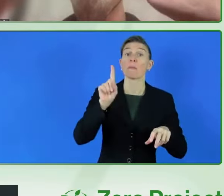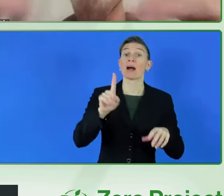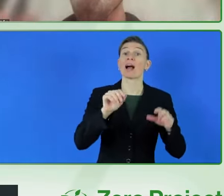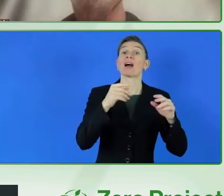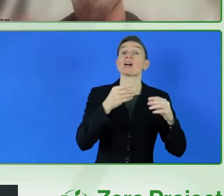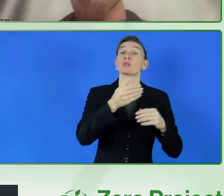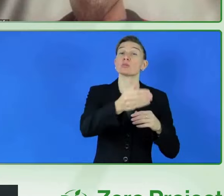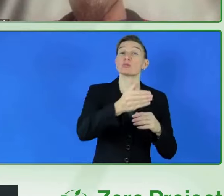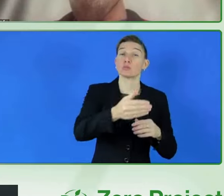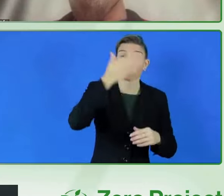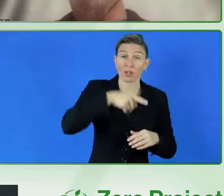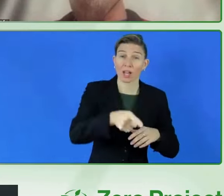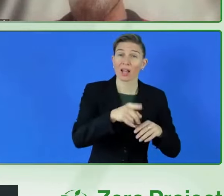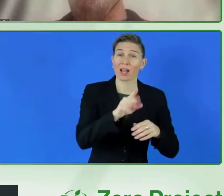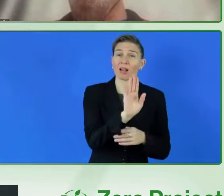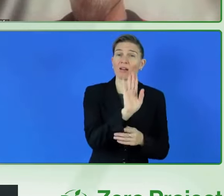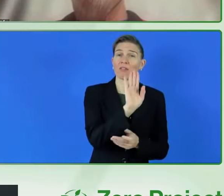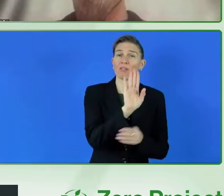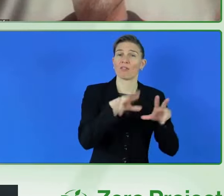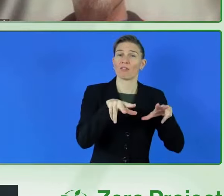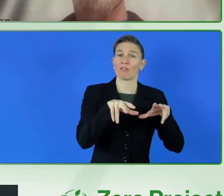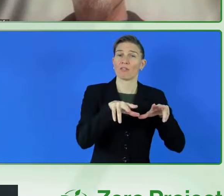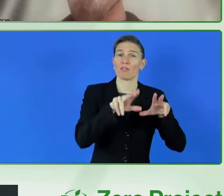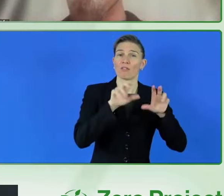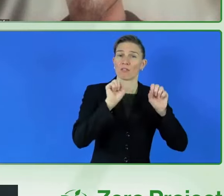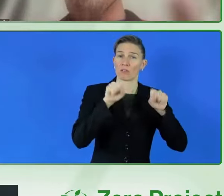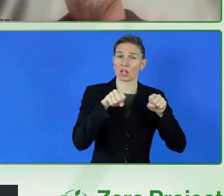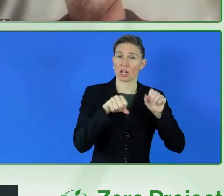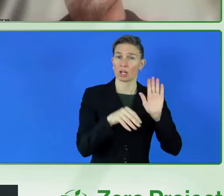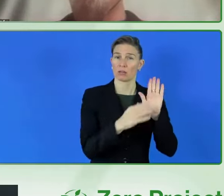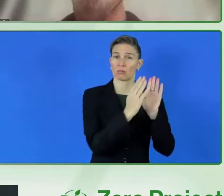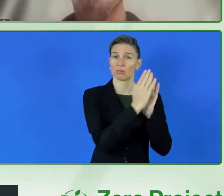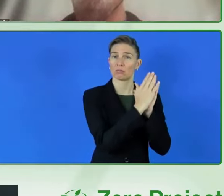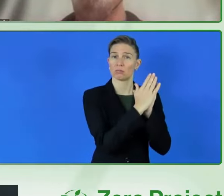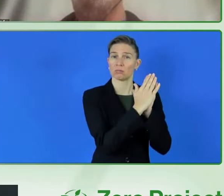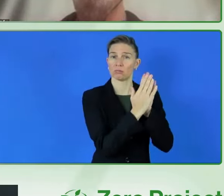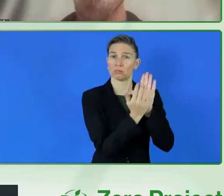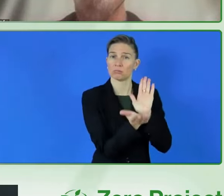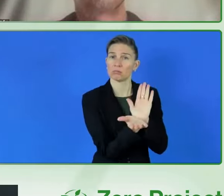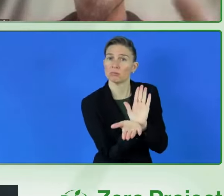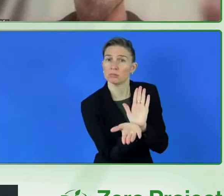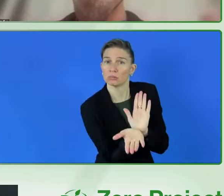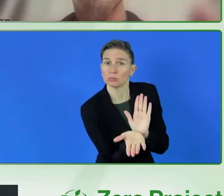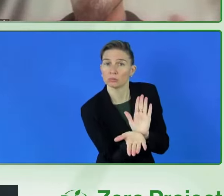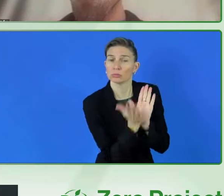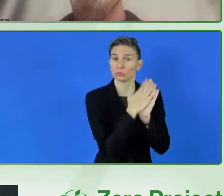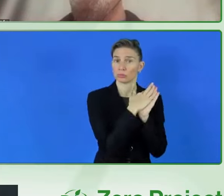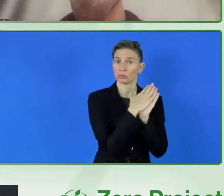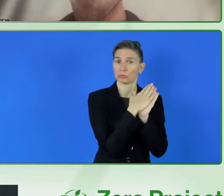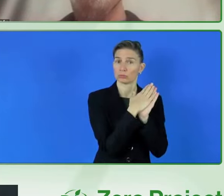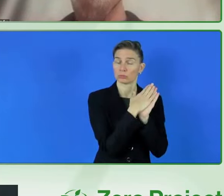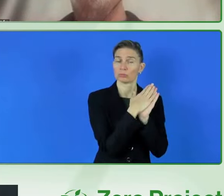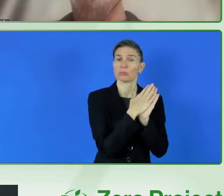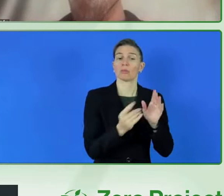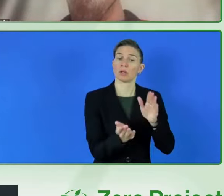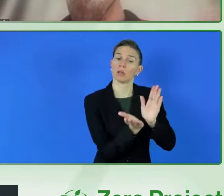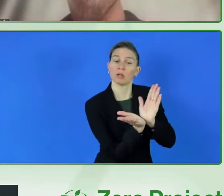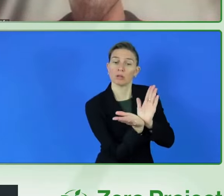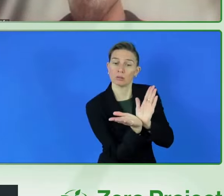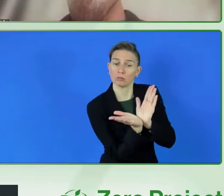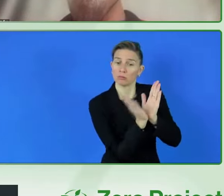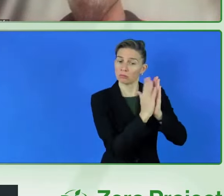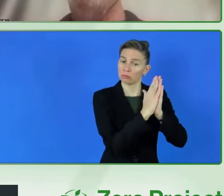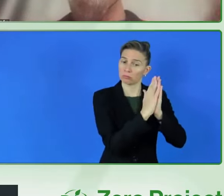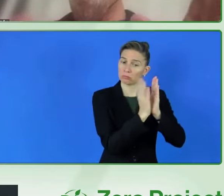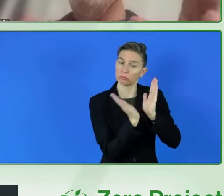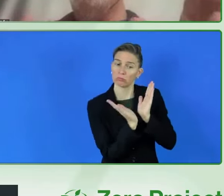the squabs of the seats can drop down out of the way. And that allows a huge space for wheelchair users or for people that need the larger space to